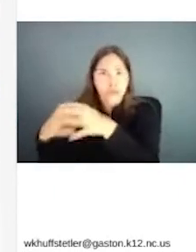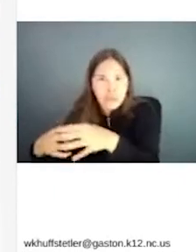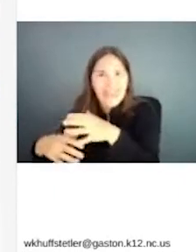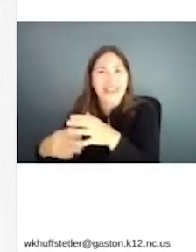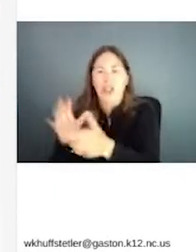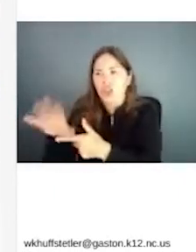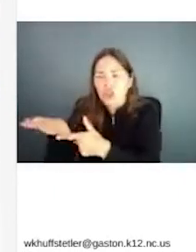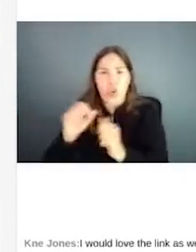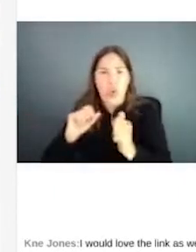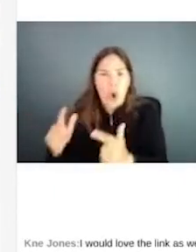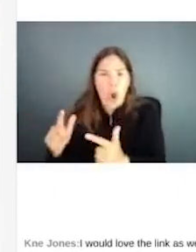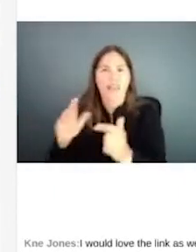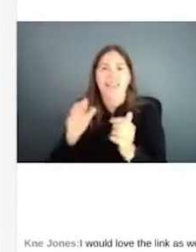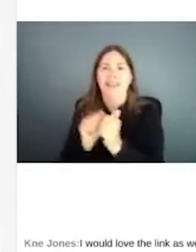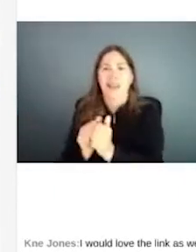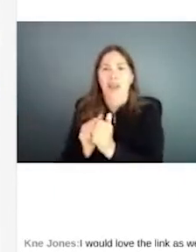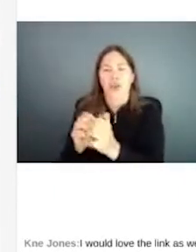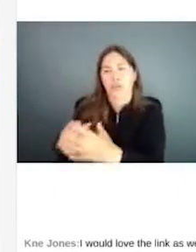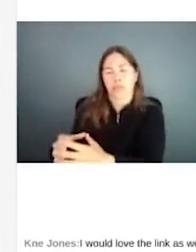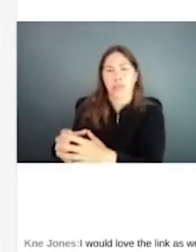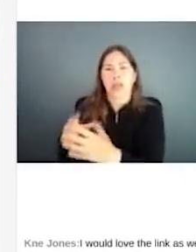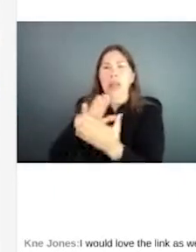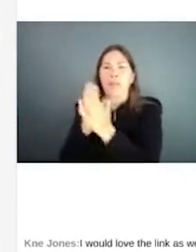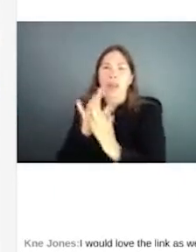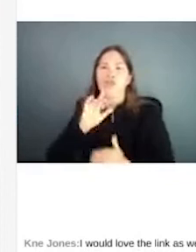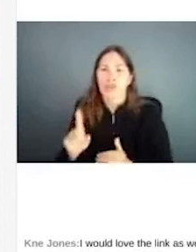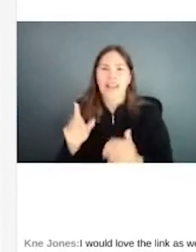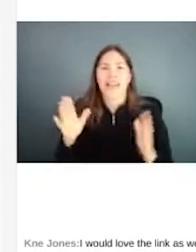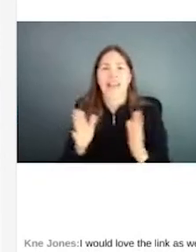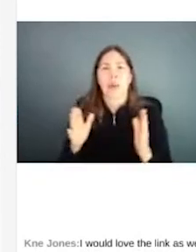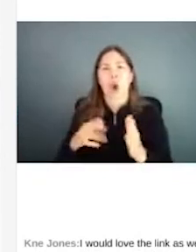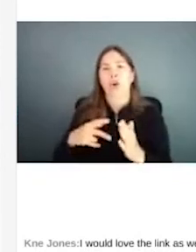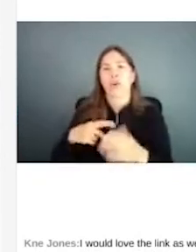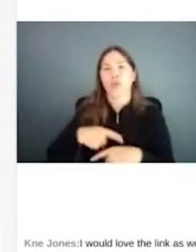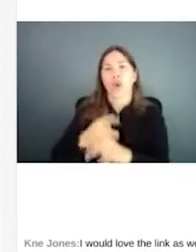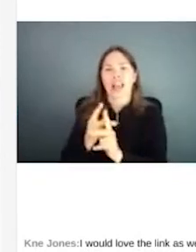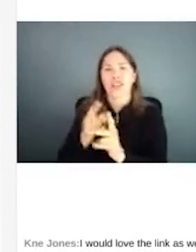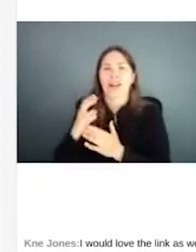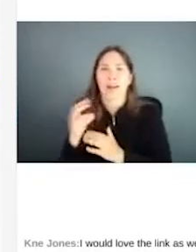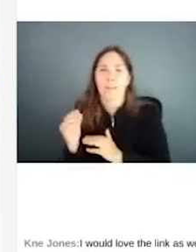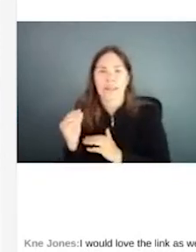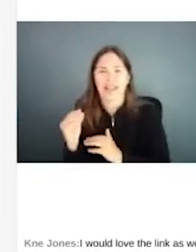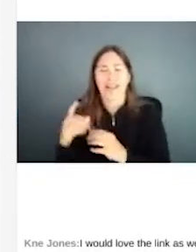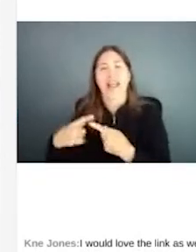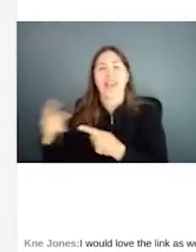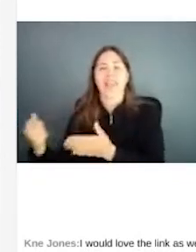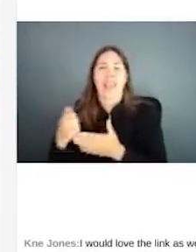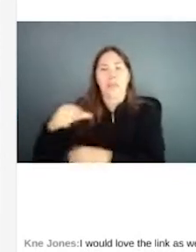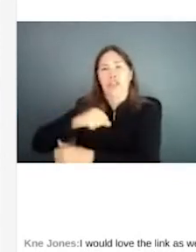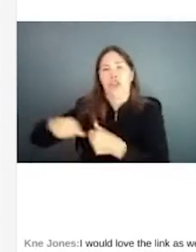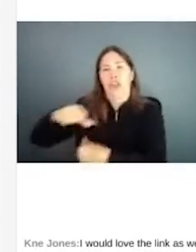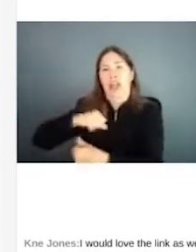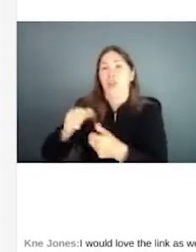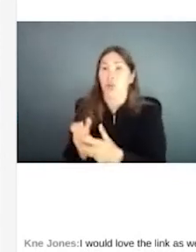all the footage together. And so it becomes really like a little production company. And then they wind up helping each other